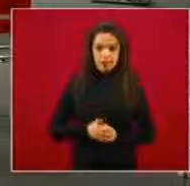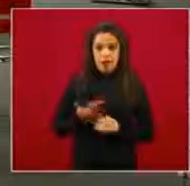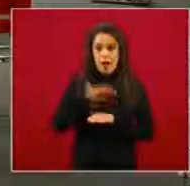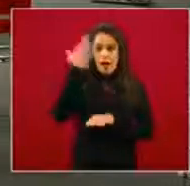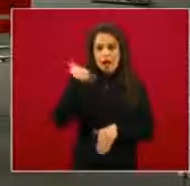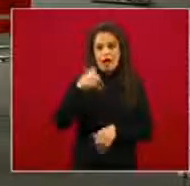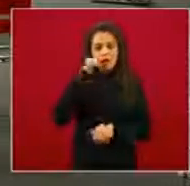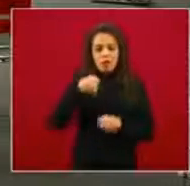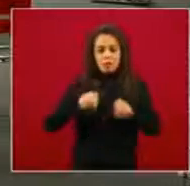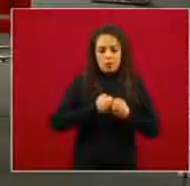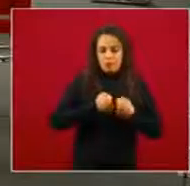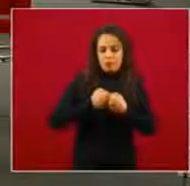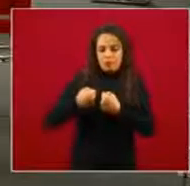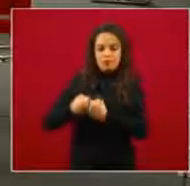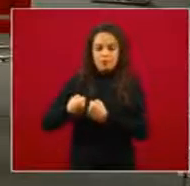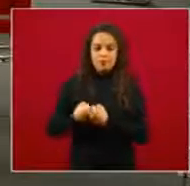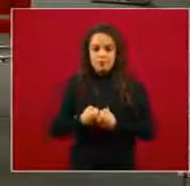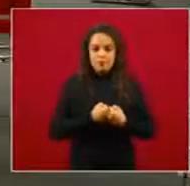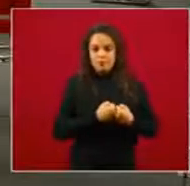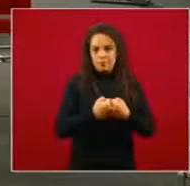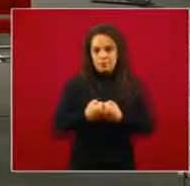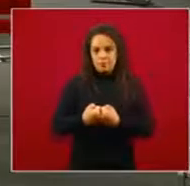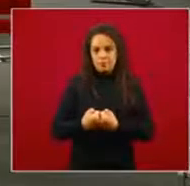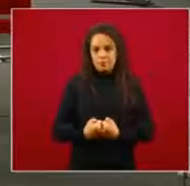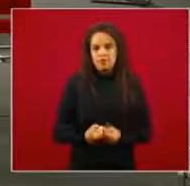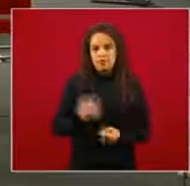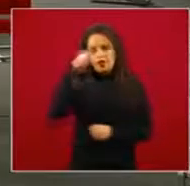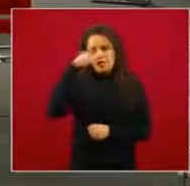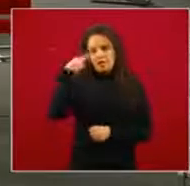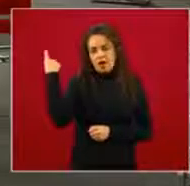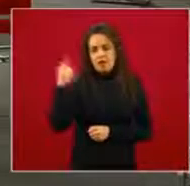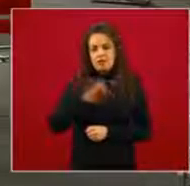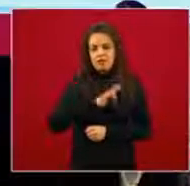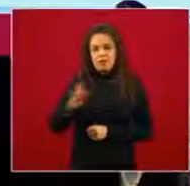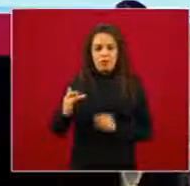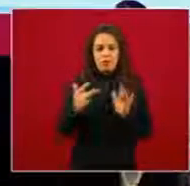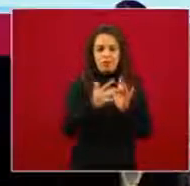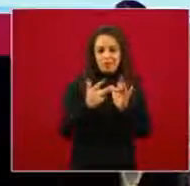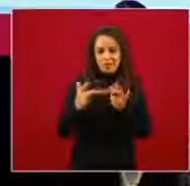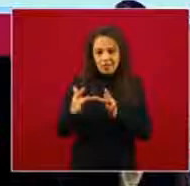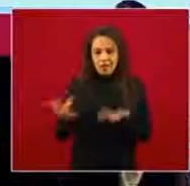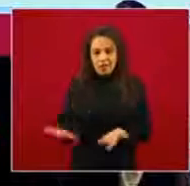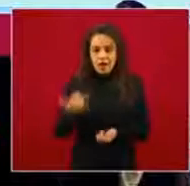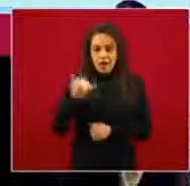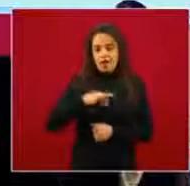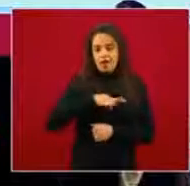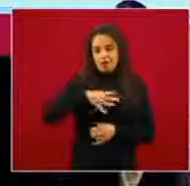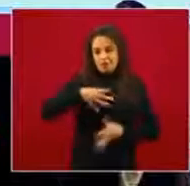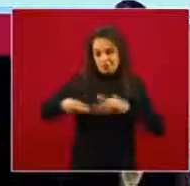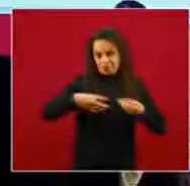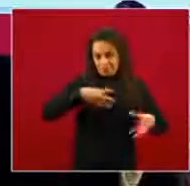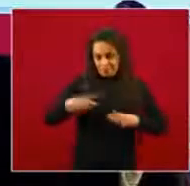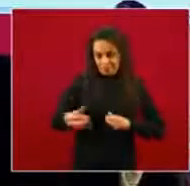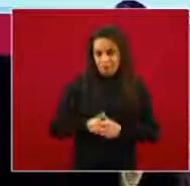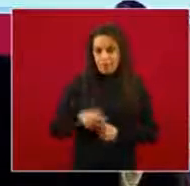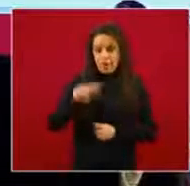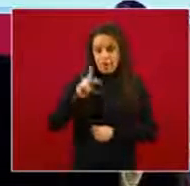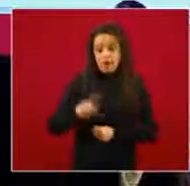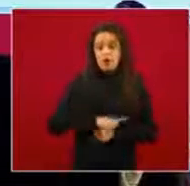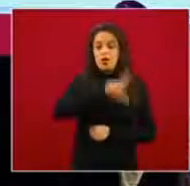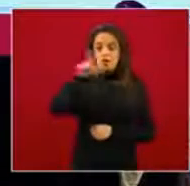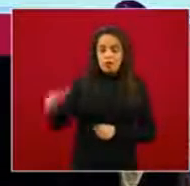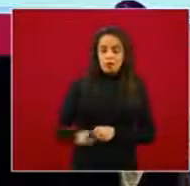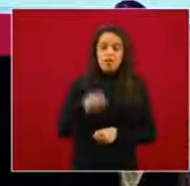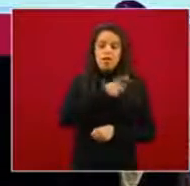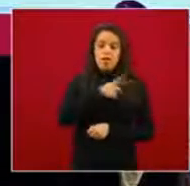there were very small distance, there was plenty of possibility for contagion, and now we need to get